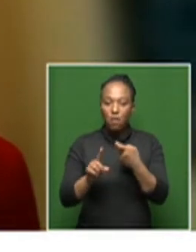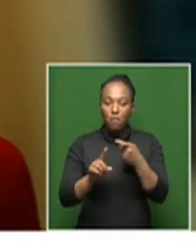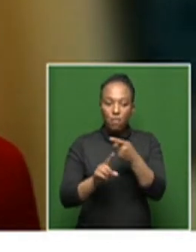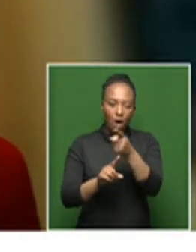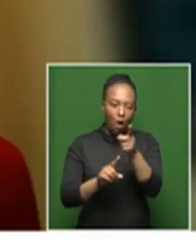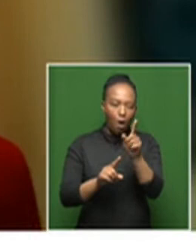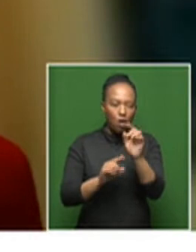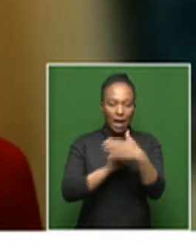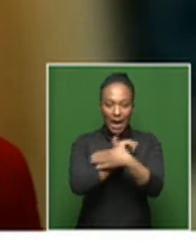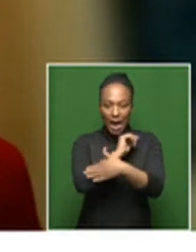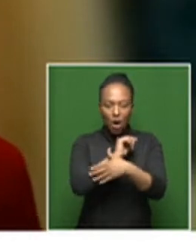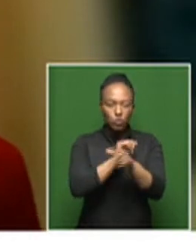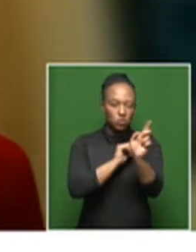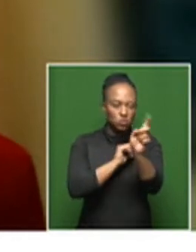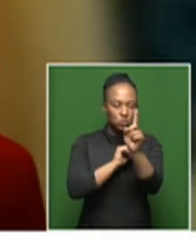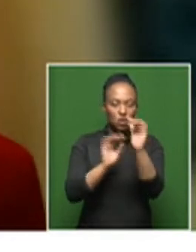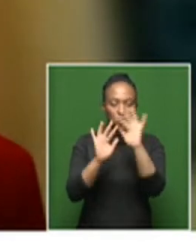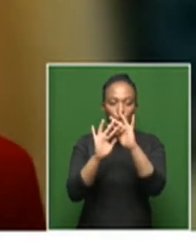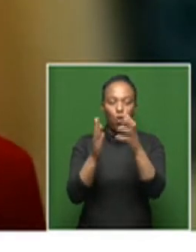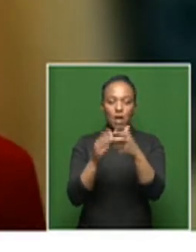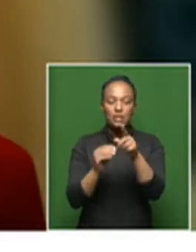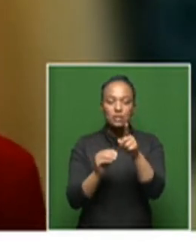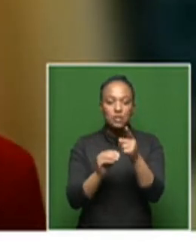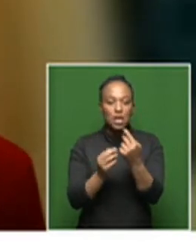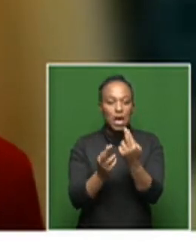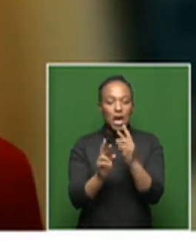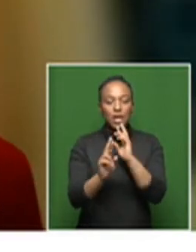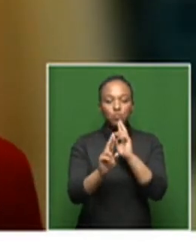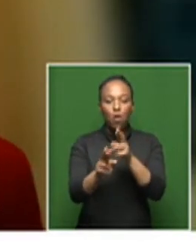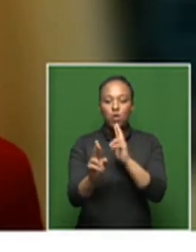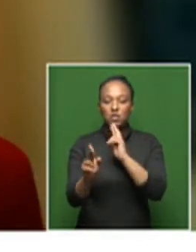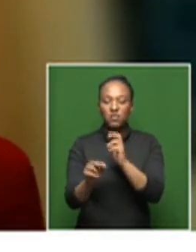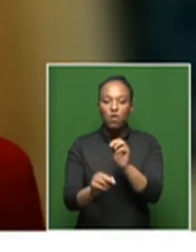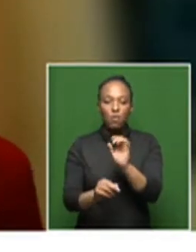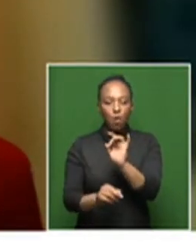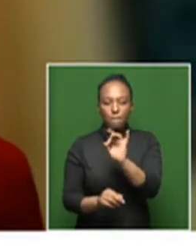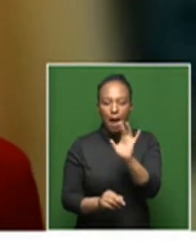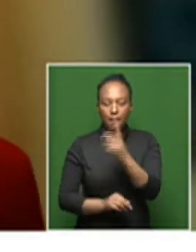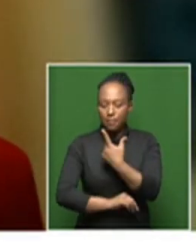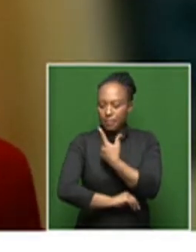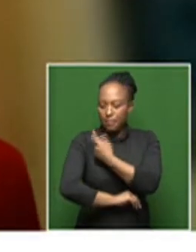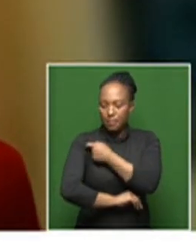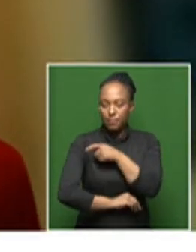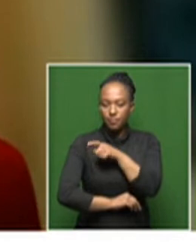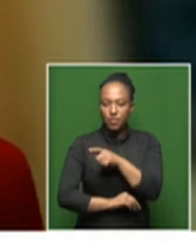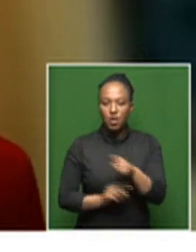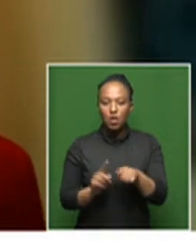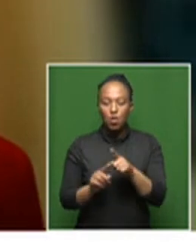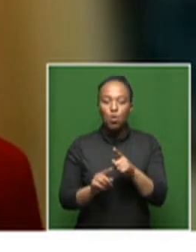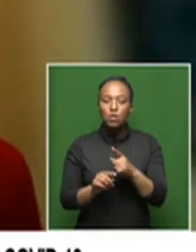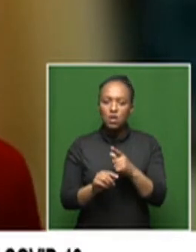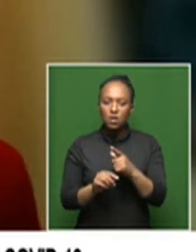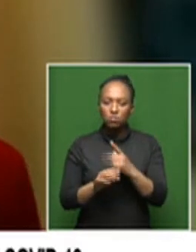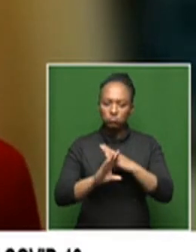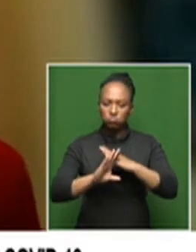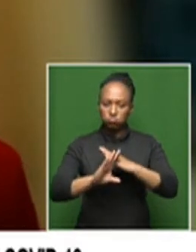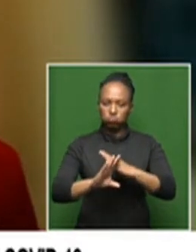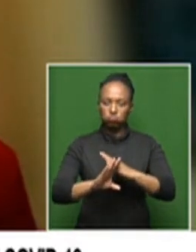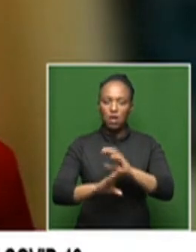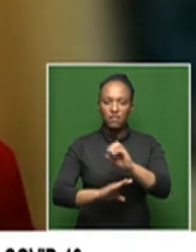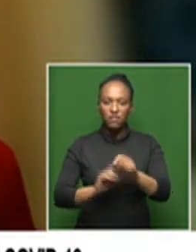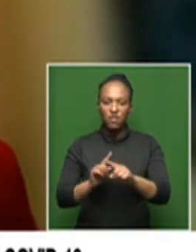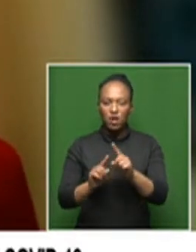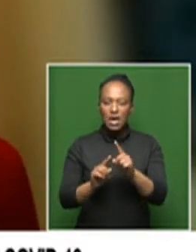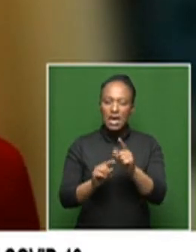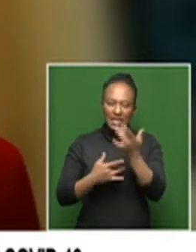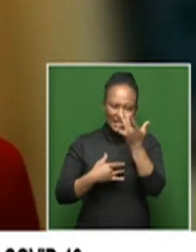world is we're seeing good durable immune responses from the single jab. We see good T-cell immunity. And the kind of side effects we see